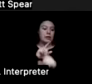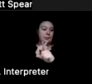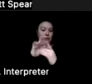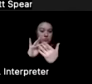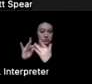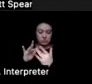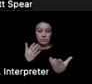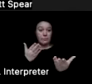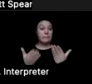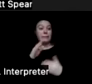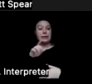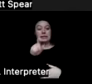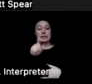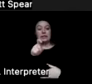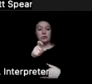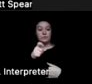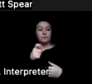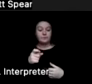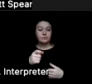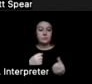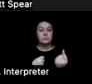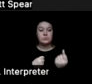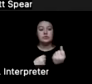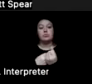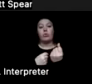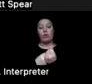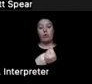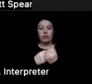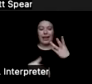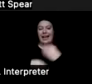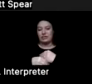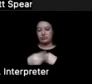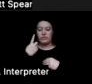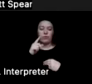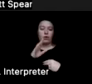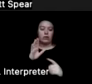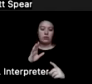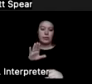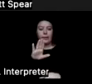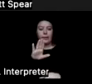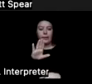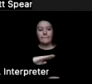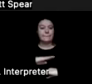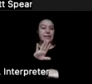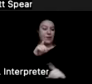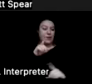order to achieve their goals. And then, very importantly, it